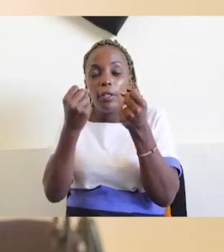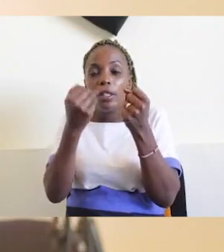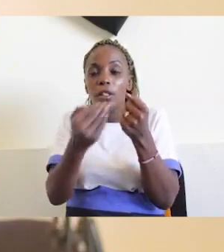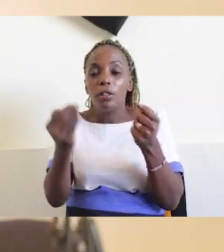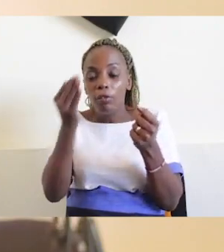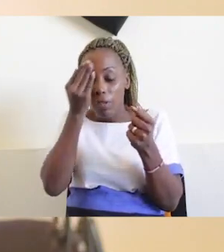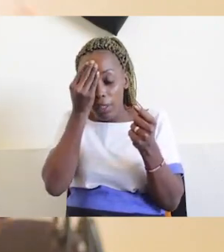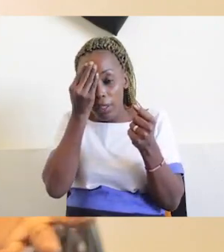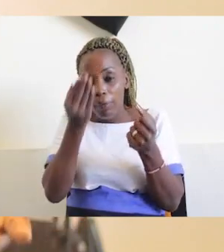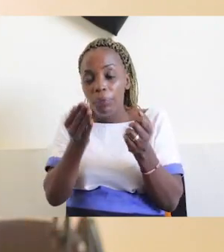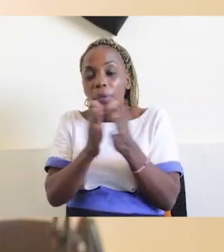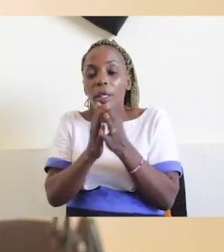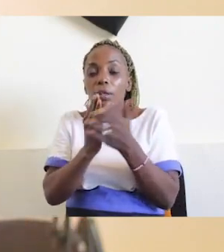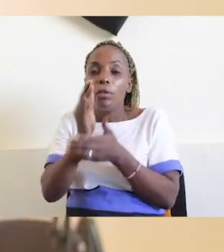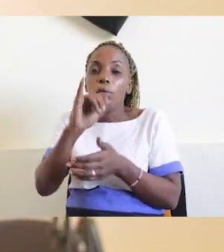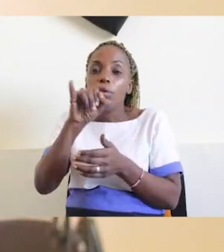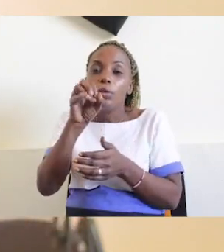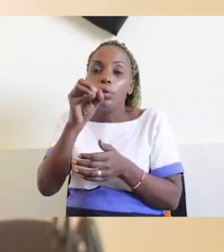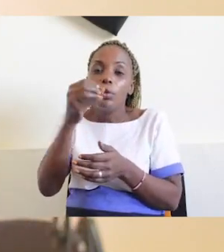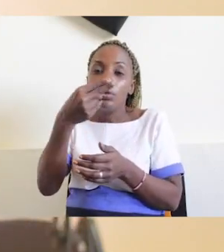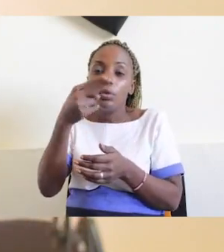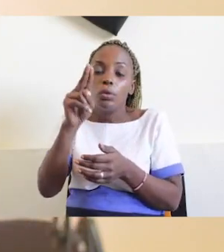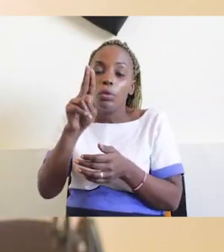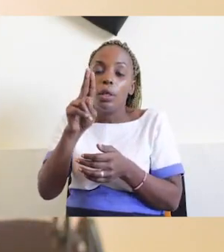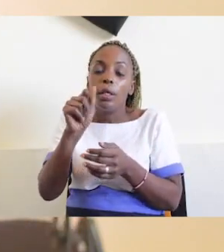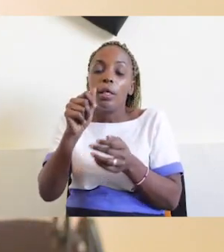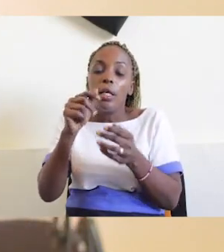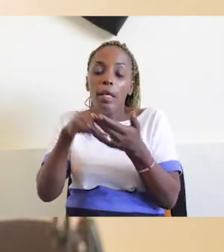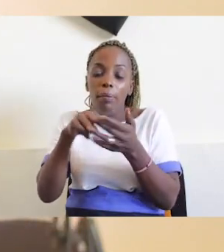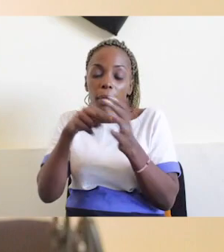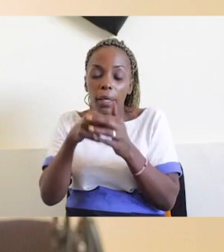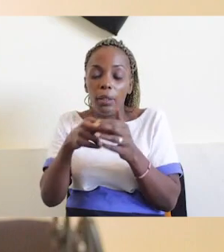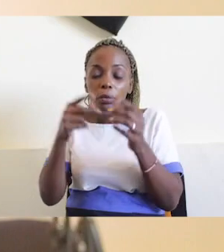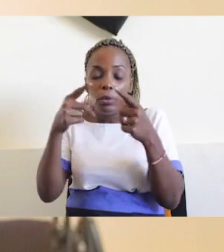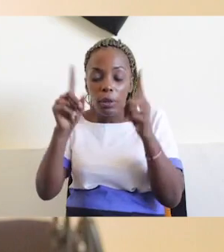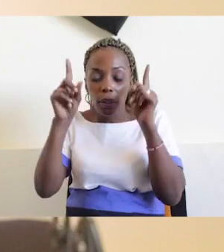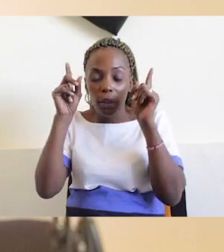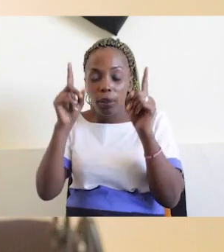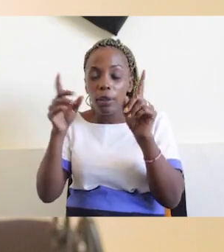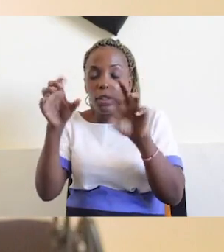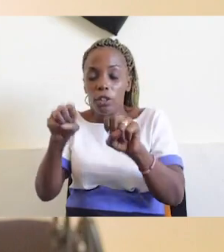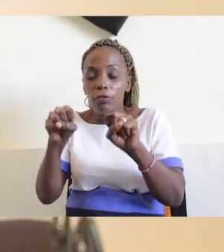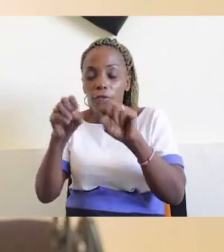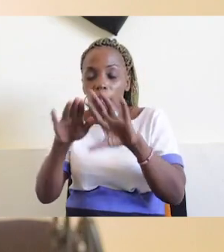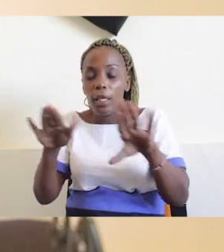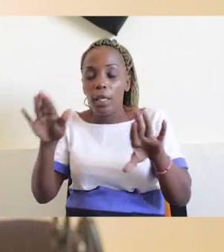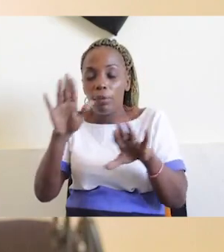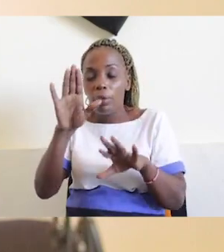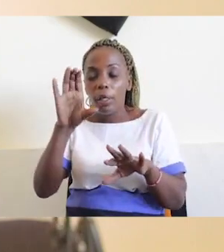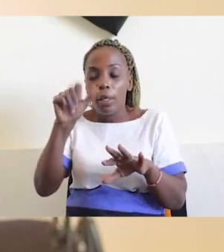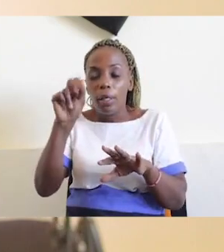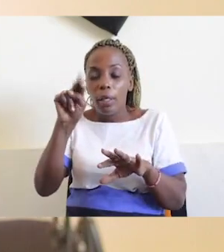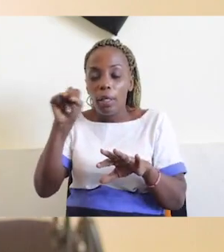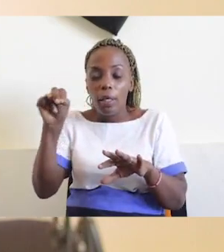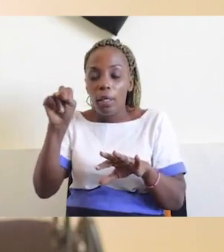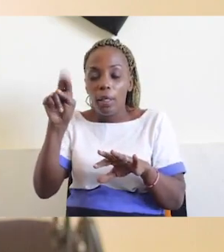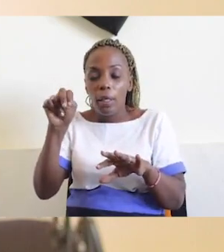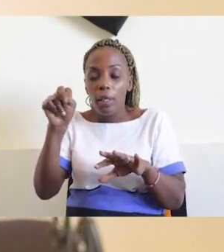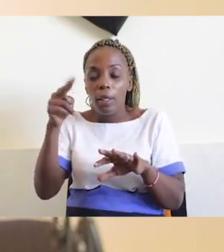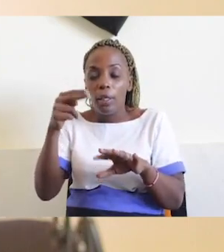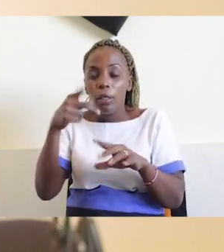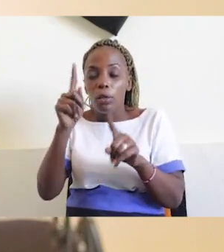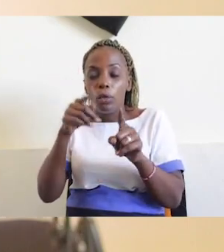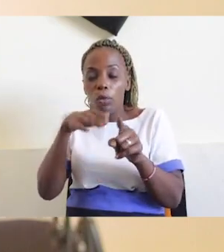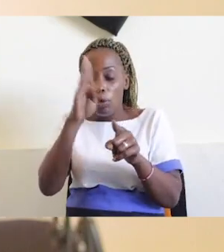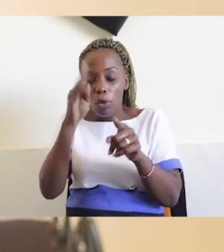Israel. And through Joshua, he caused them to conquer the land of Canaan. And so God is still looking for